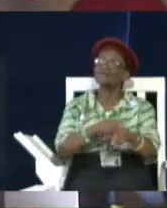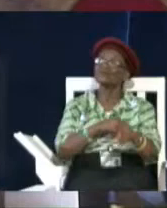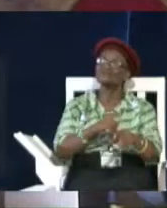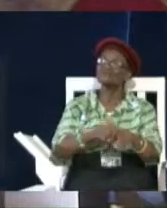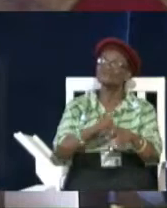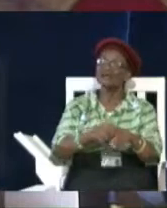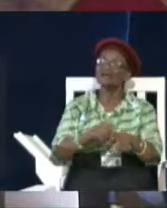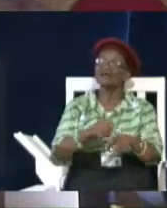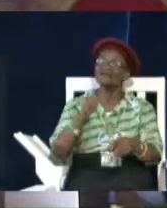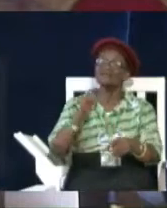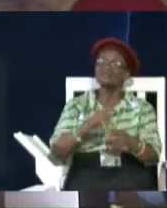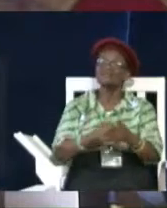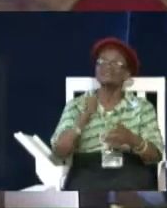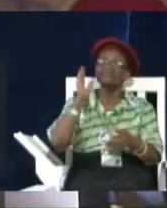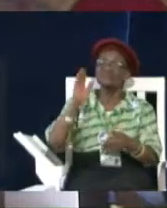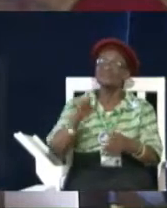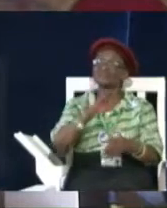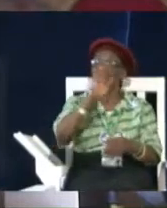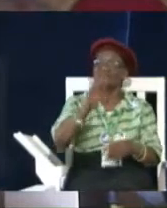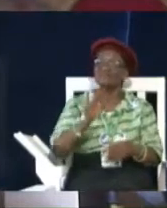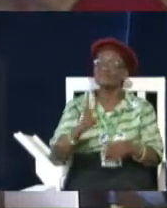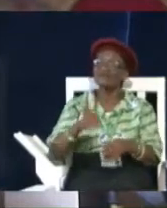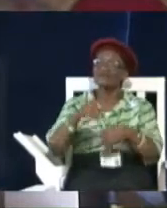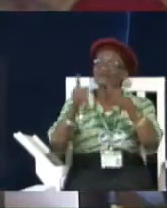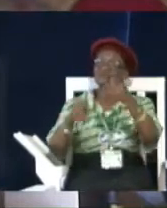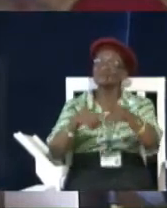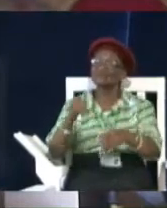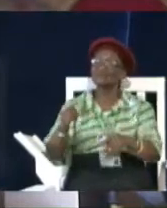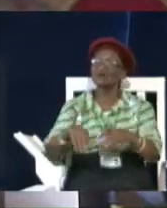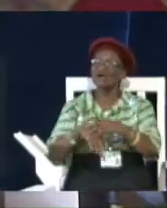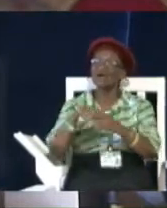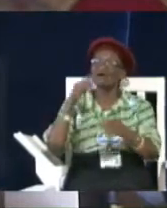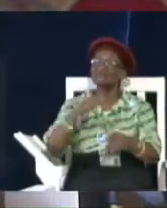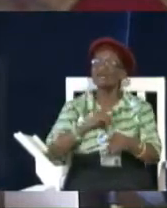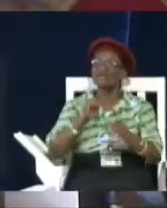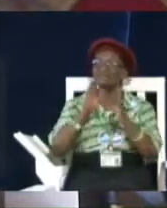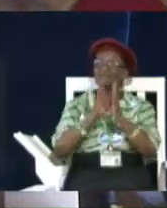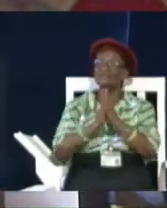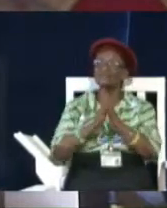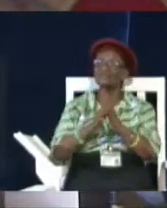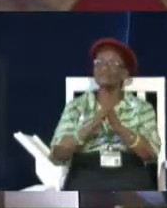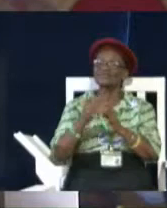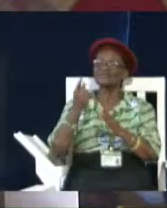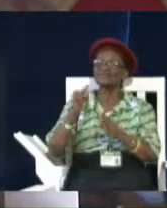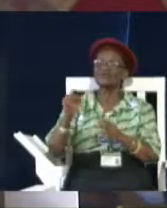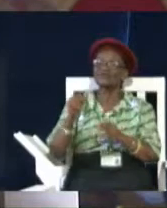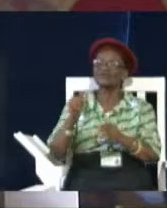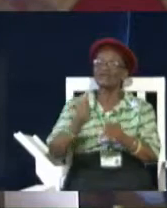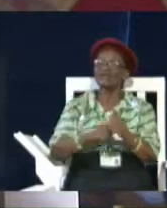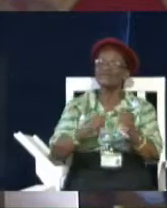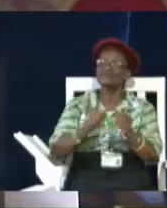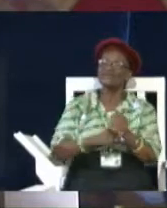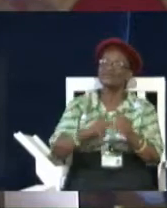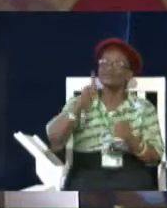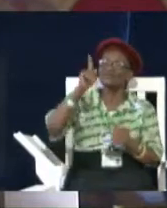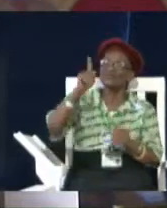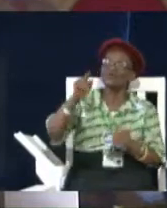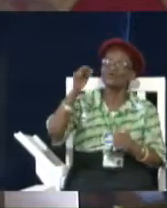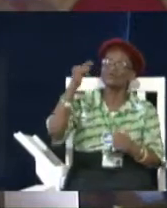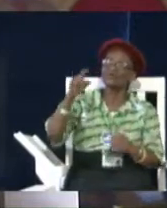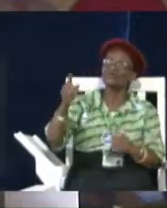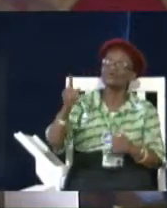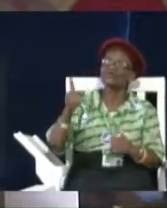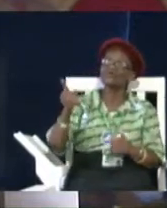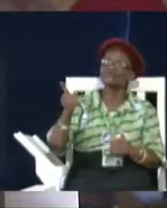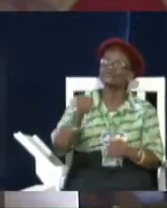And I'm praying for every one of you who are here, a child of God. The fire of